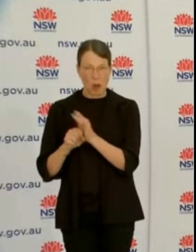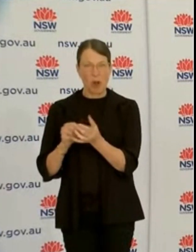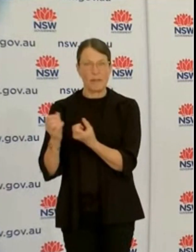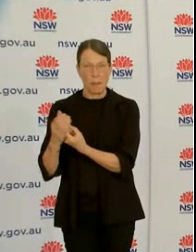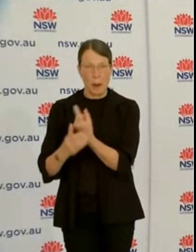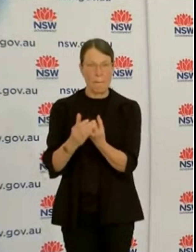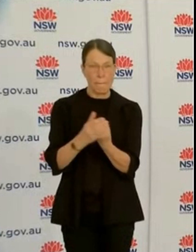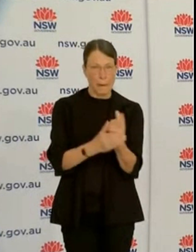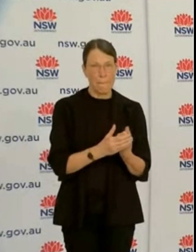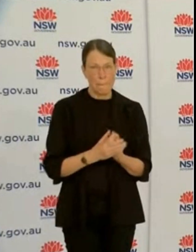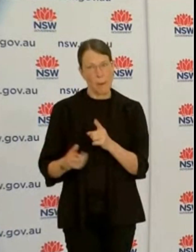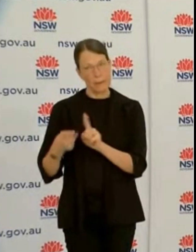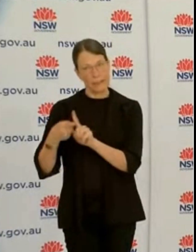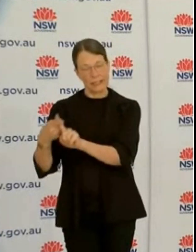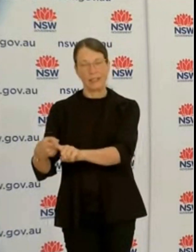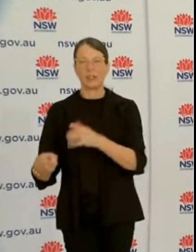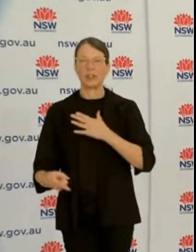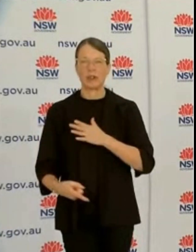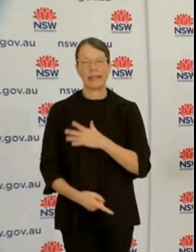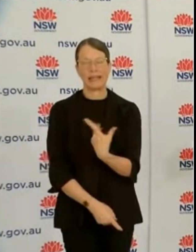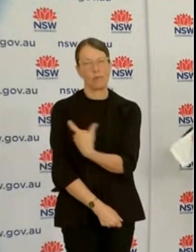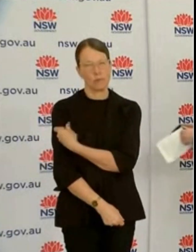alternate is making sure to get vaccinated.